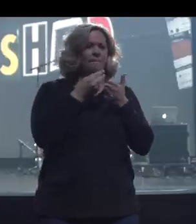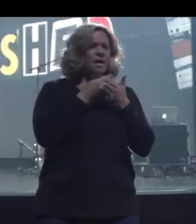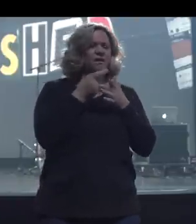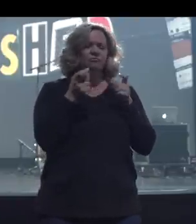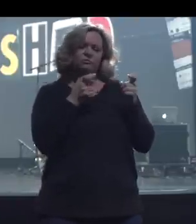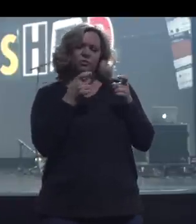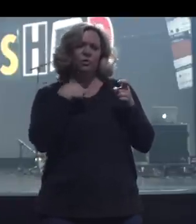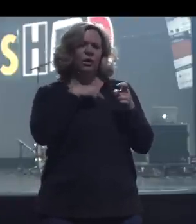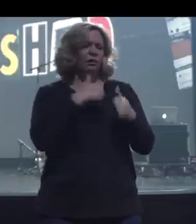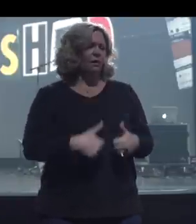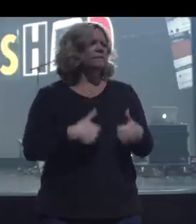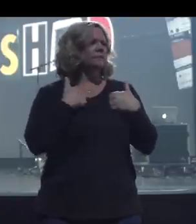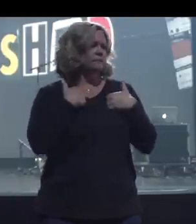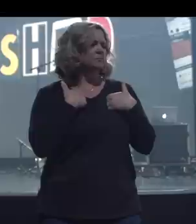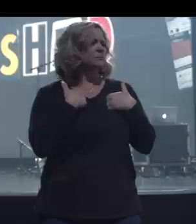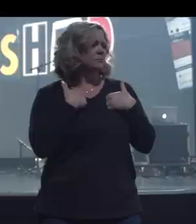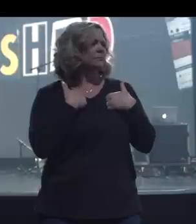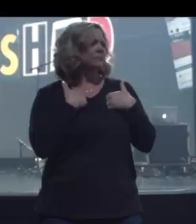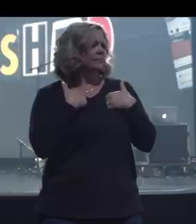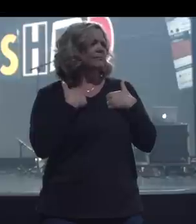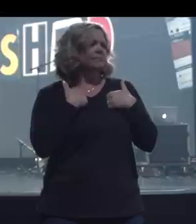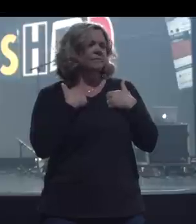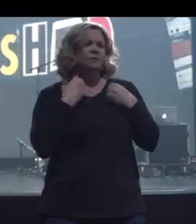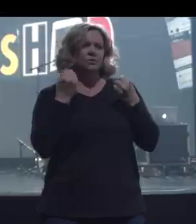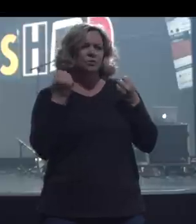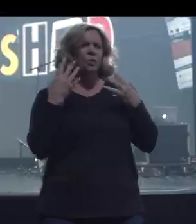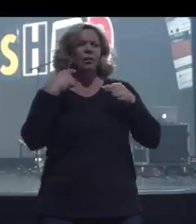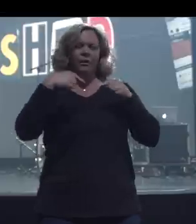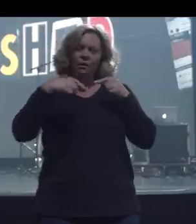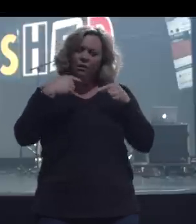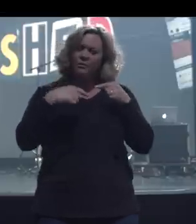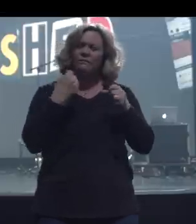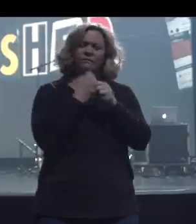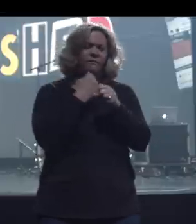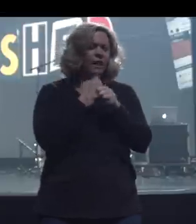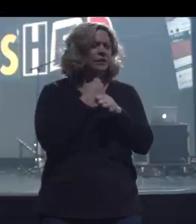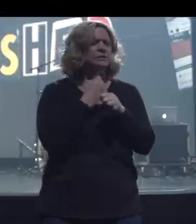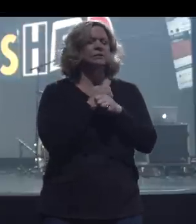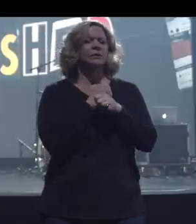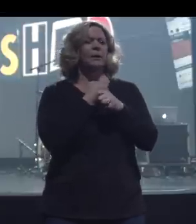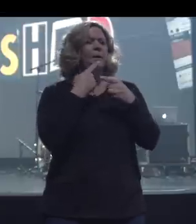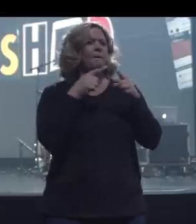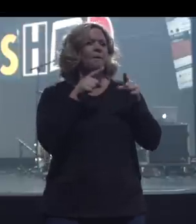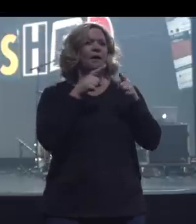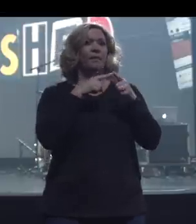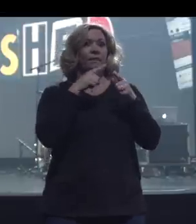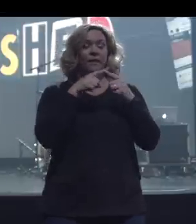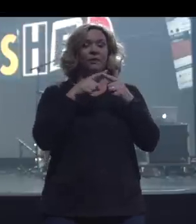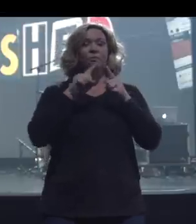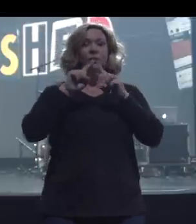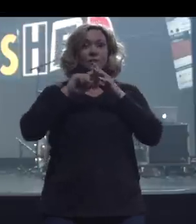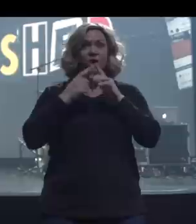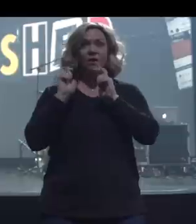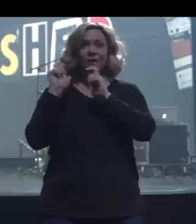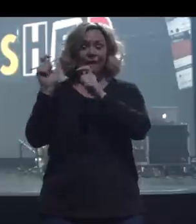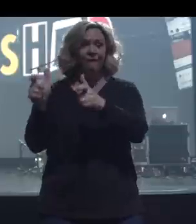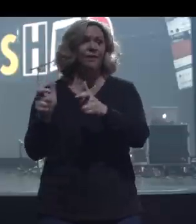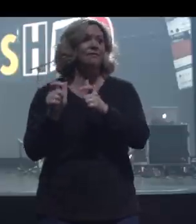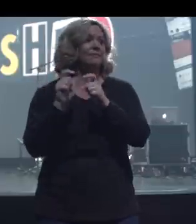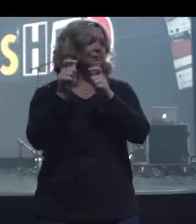lives. It caused so many arguments and fights, and generosity changed everything for